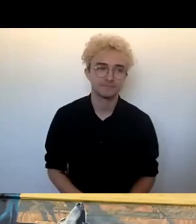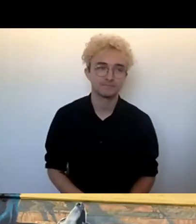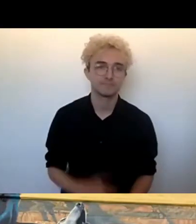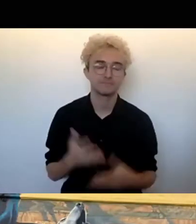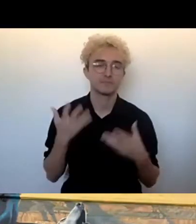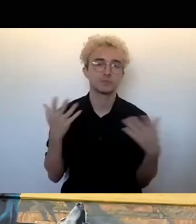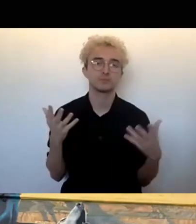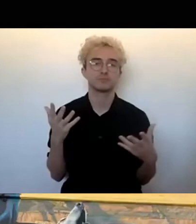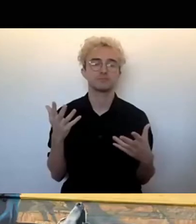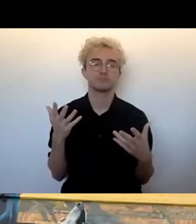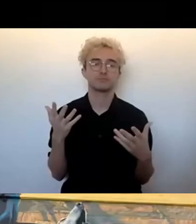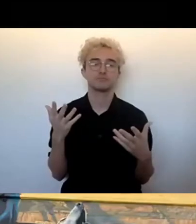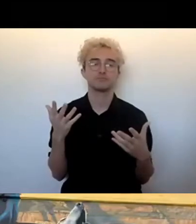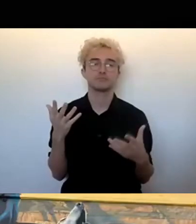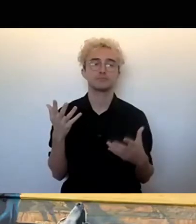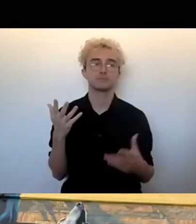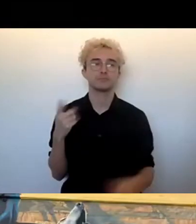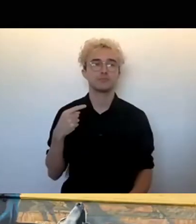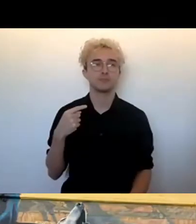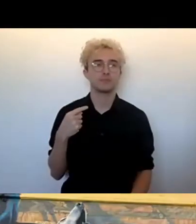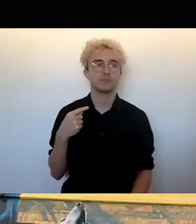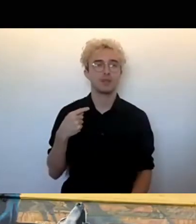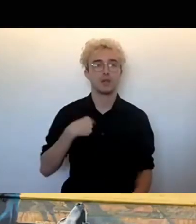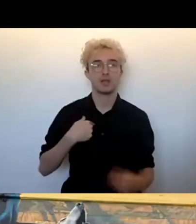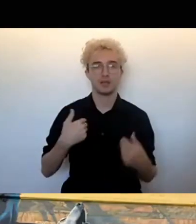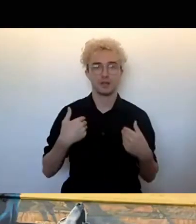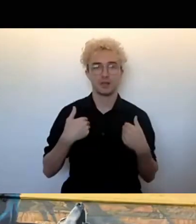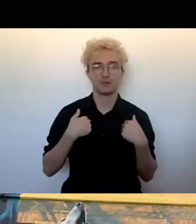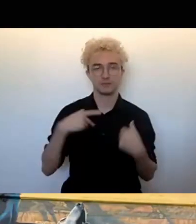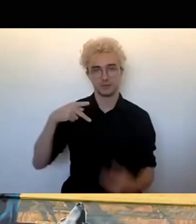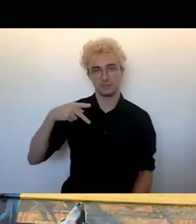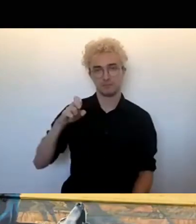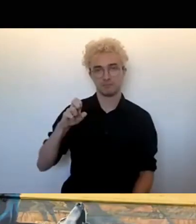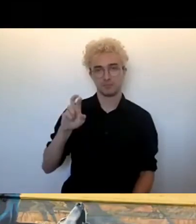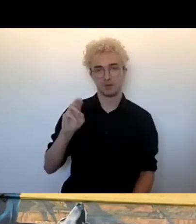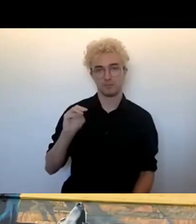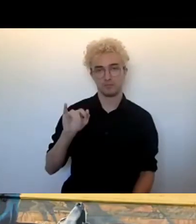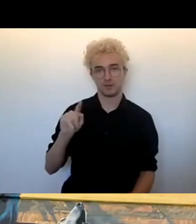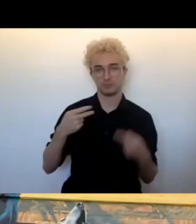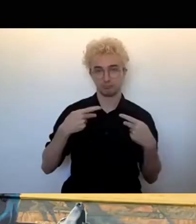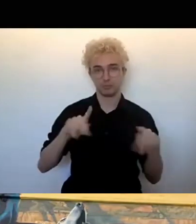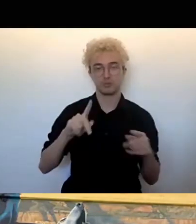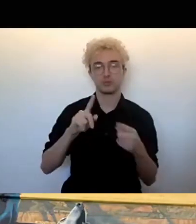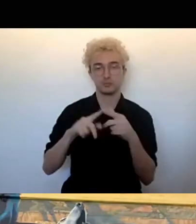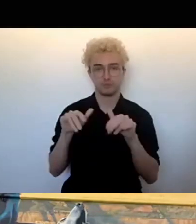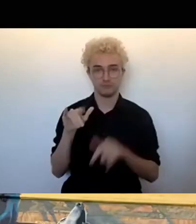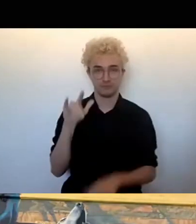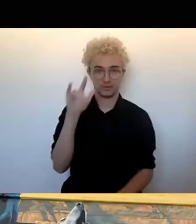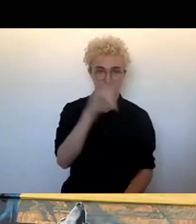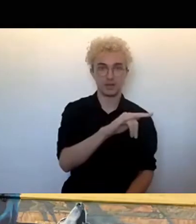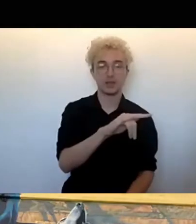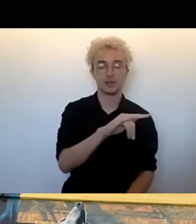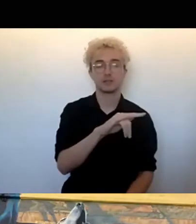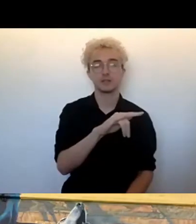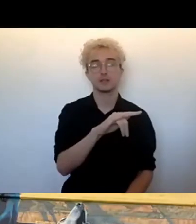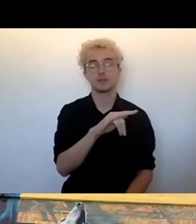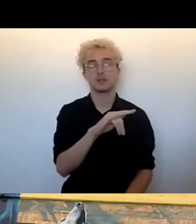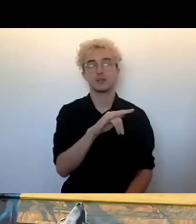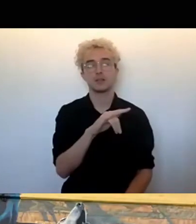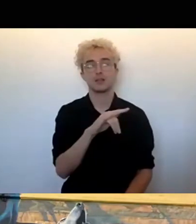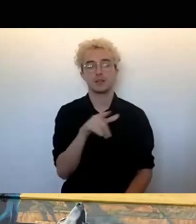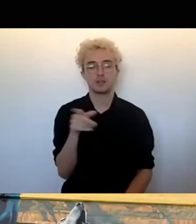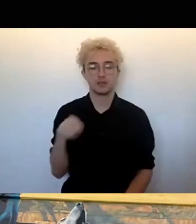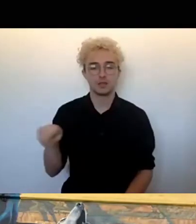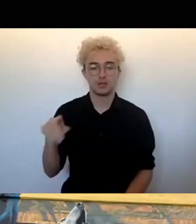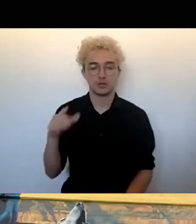from the folks, and unfortunately, they know how many pups I've got, because in some cases, I'd like to be able to pick up 5